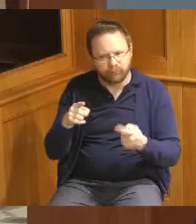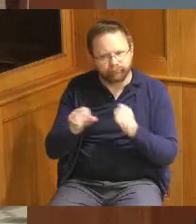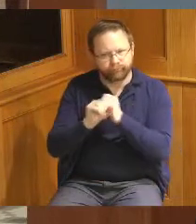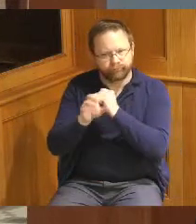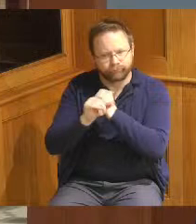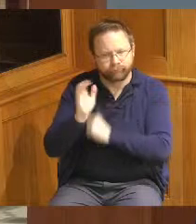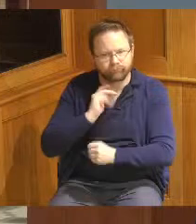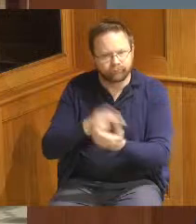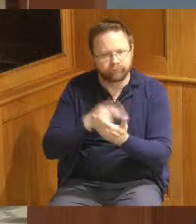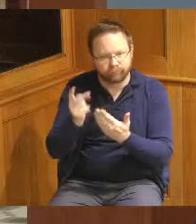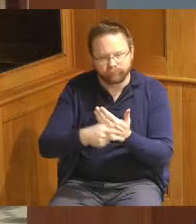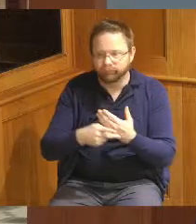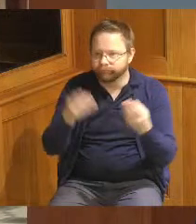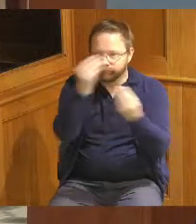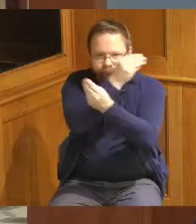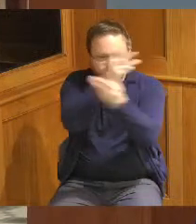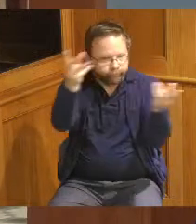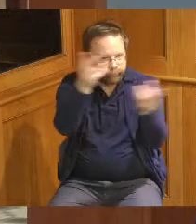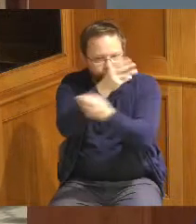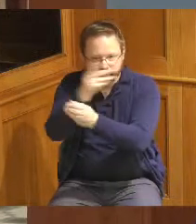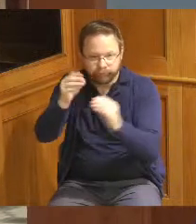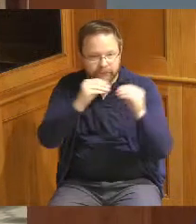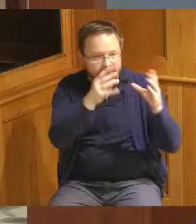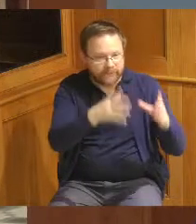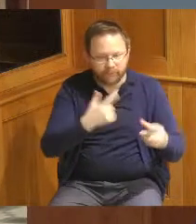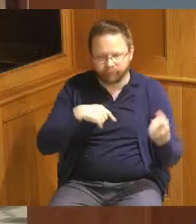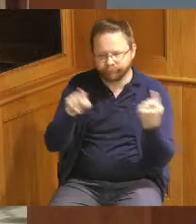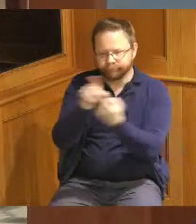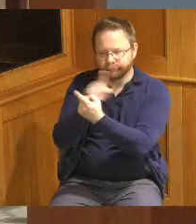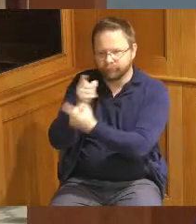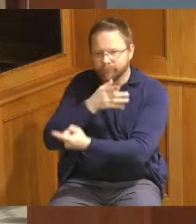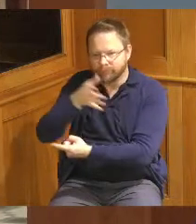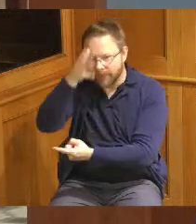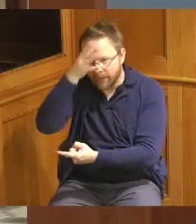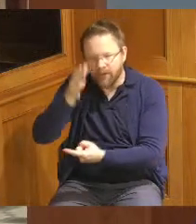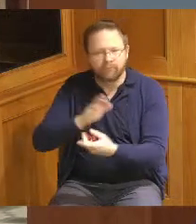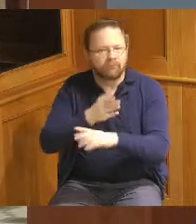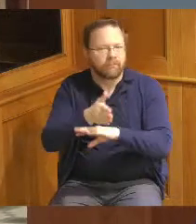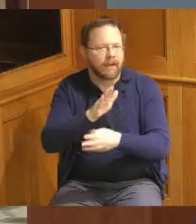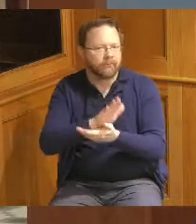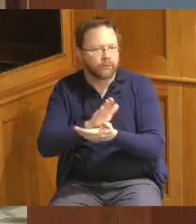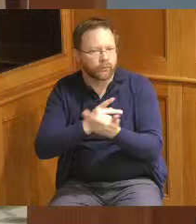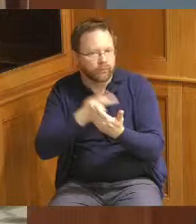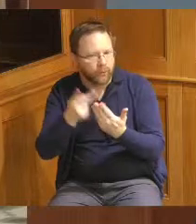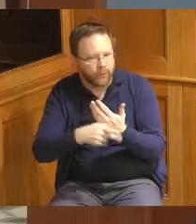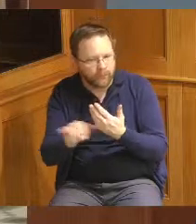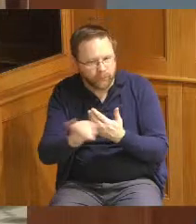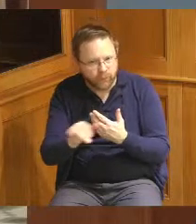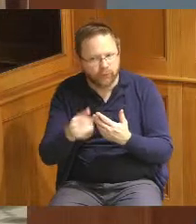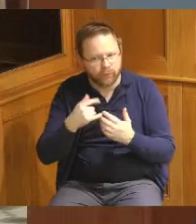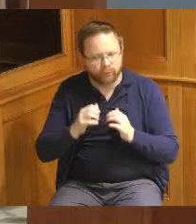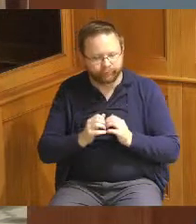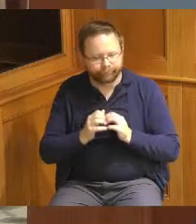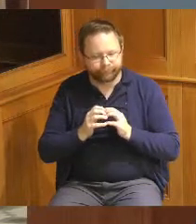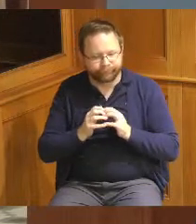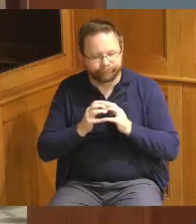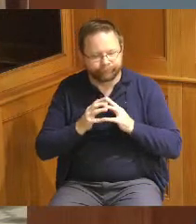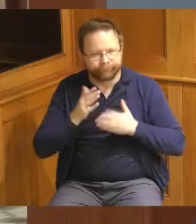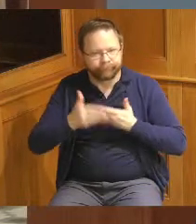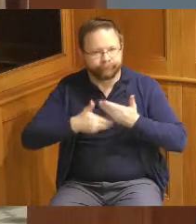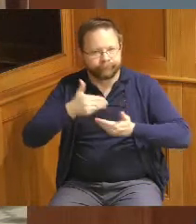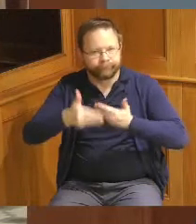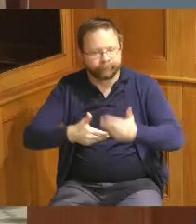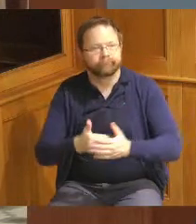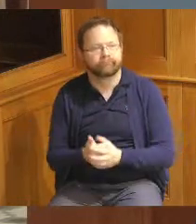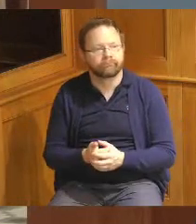right? And so they told the teachers, and we met with parents, and we did an after-school program, and that's kind of how we built our program. And